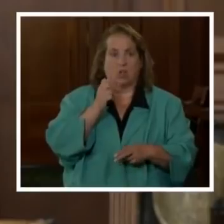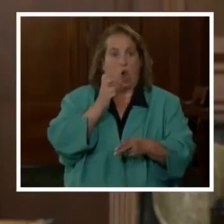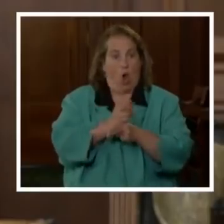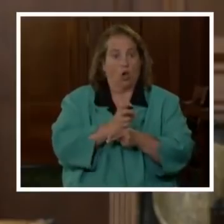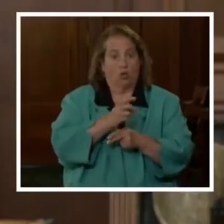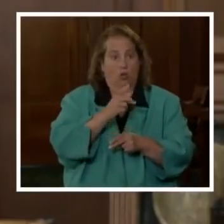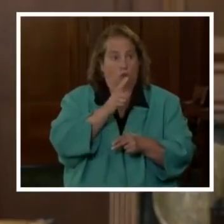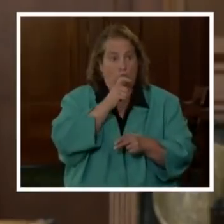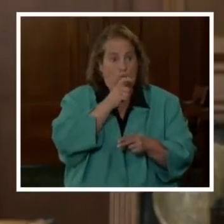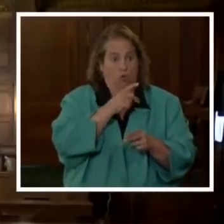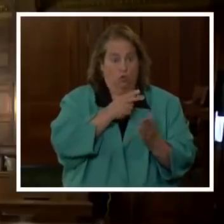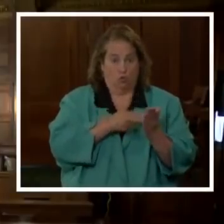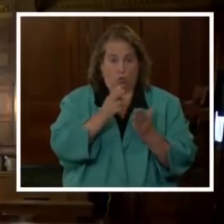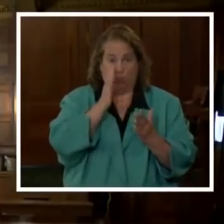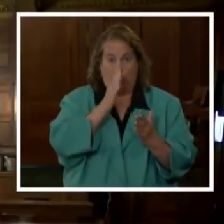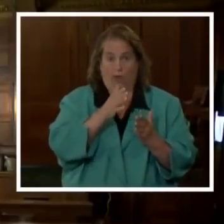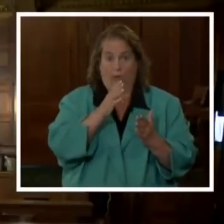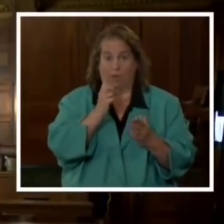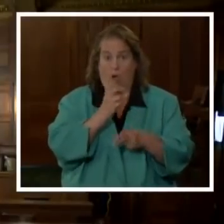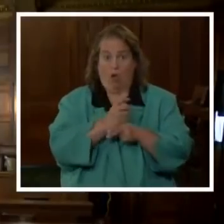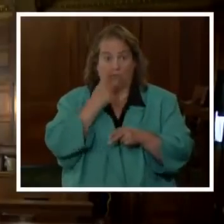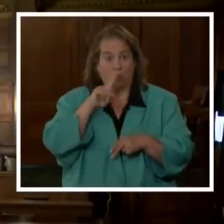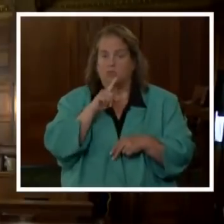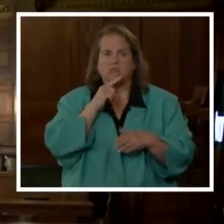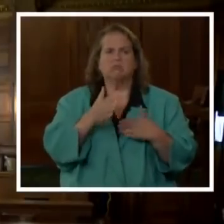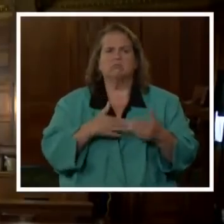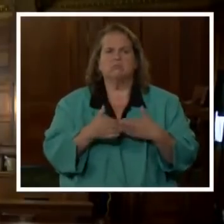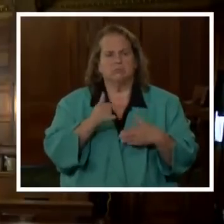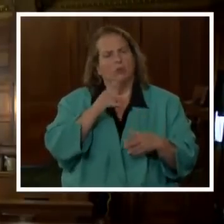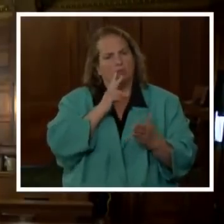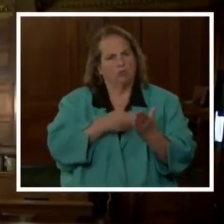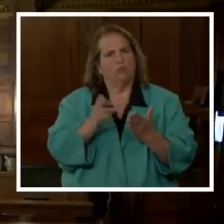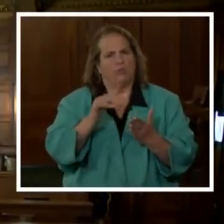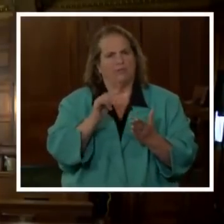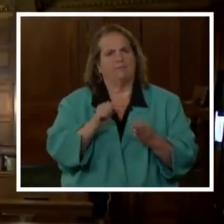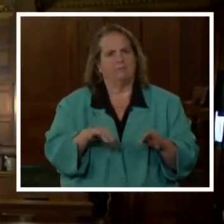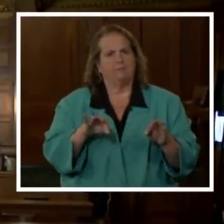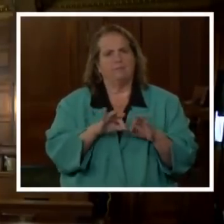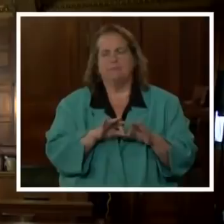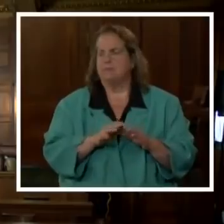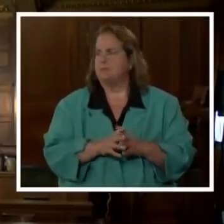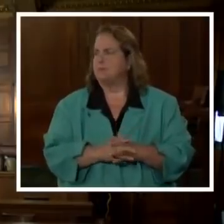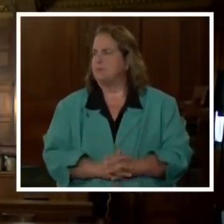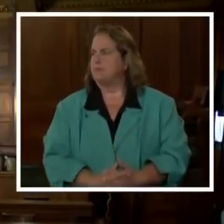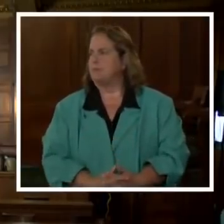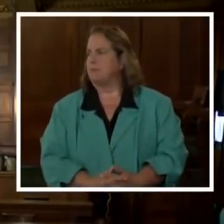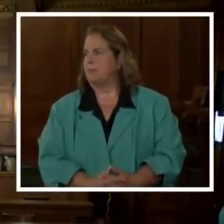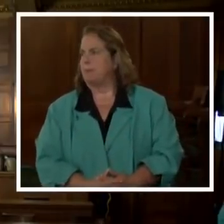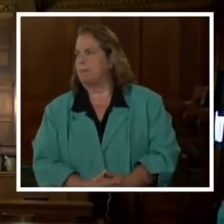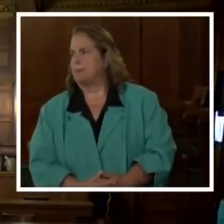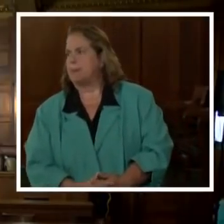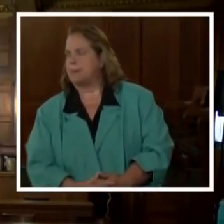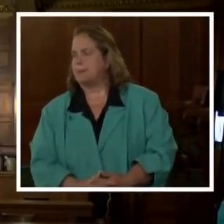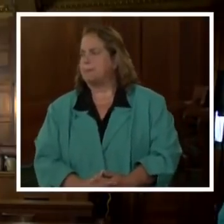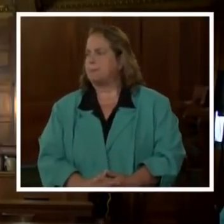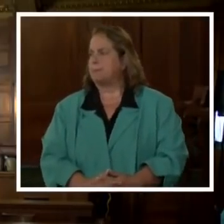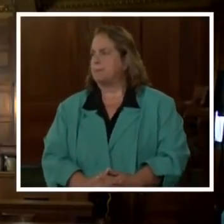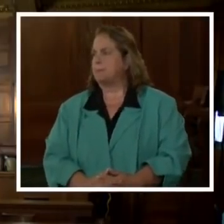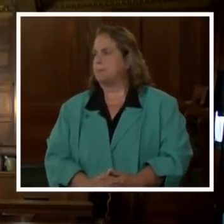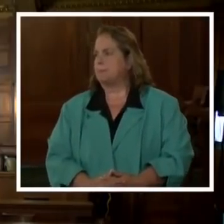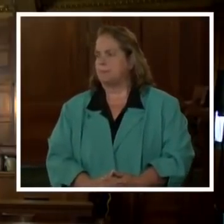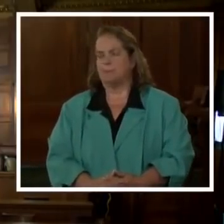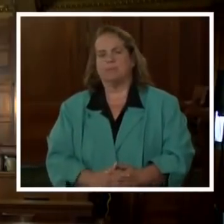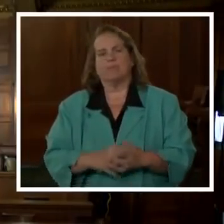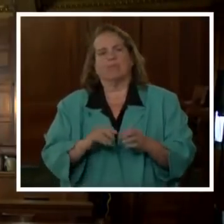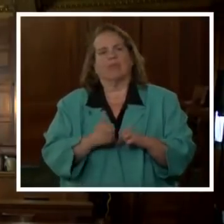truth. Obviously, you are asking for a speedy investigation at this point. How do you ensure that it does